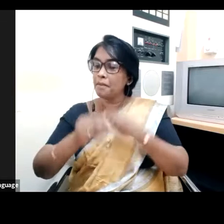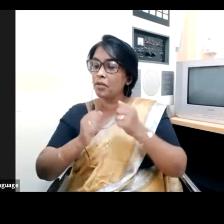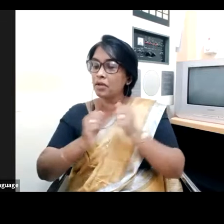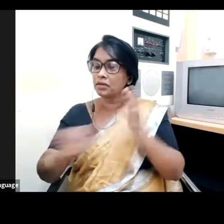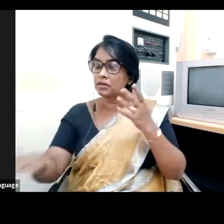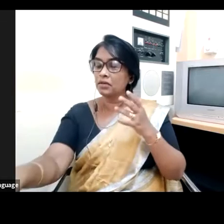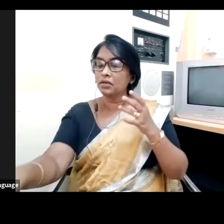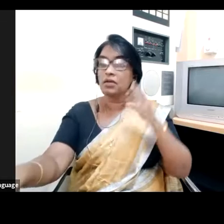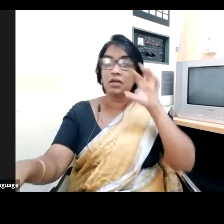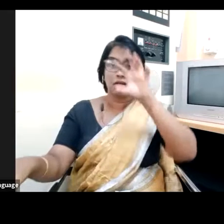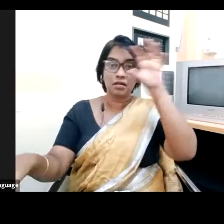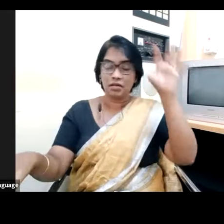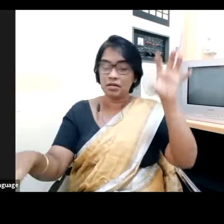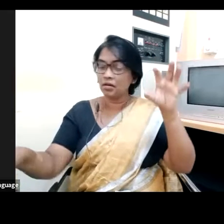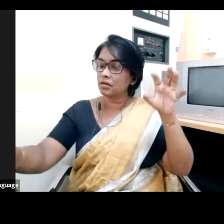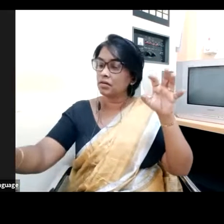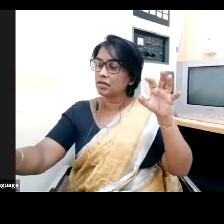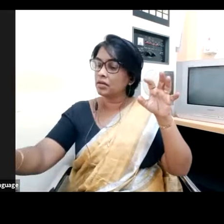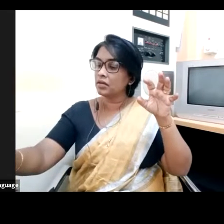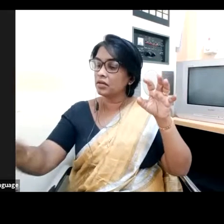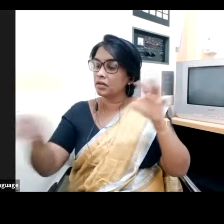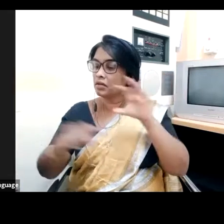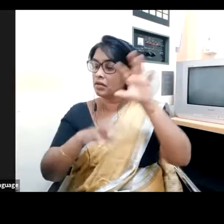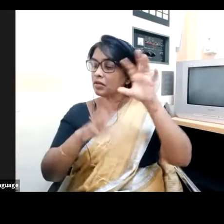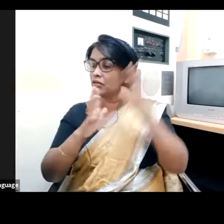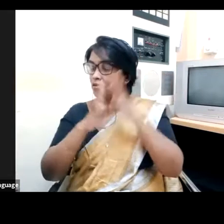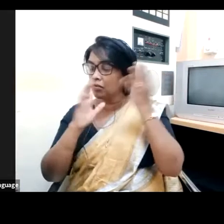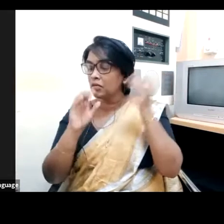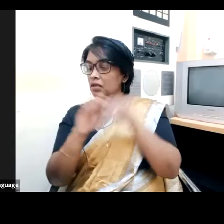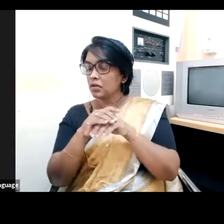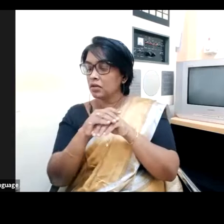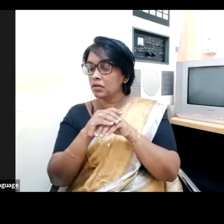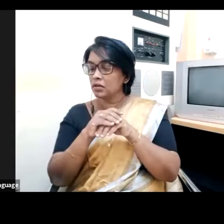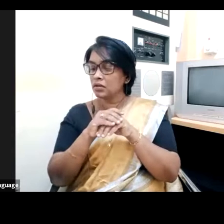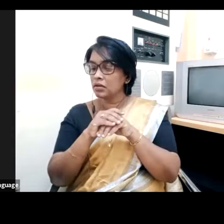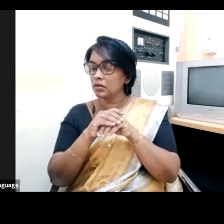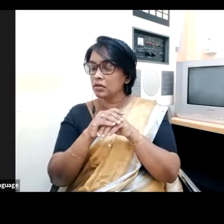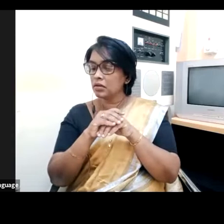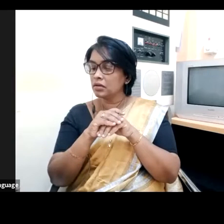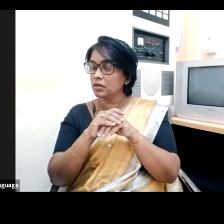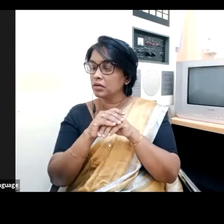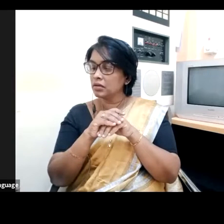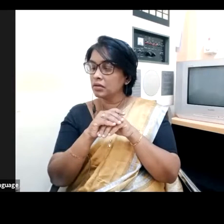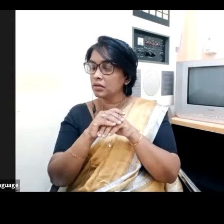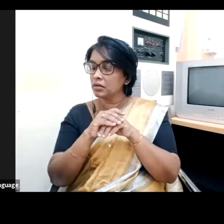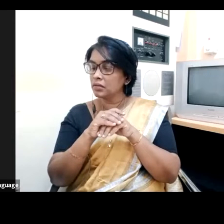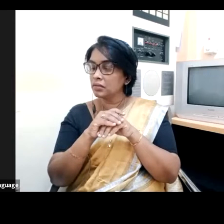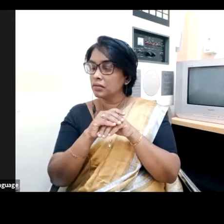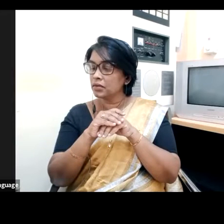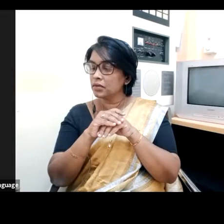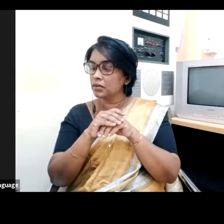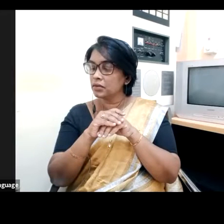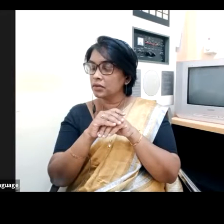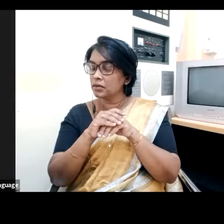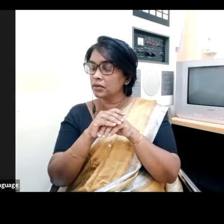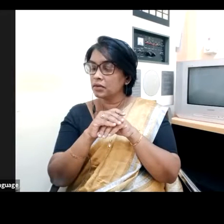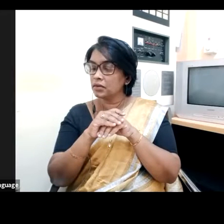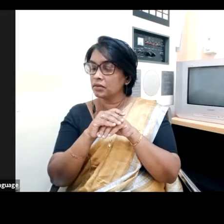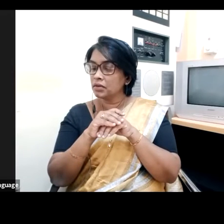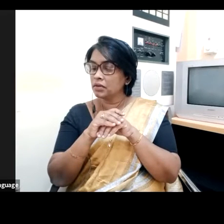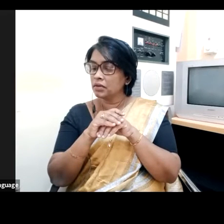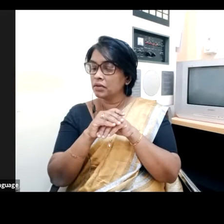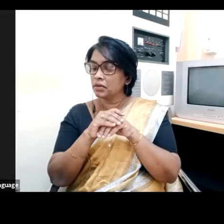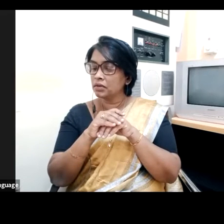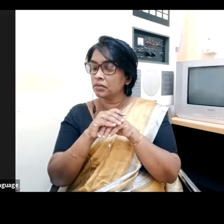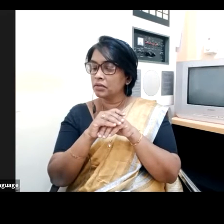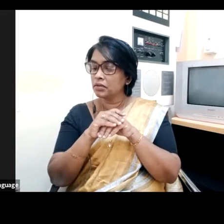small and medium-sized enterprises, will gain access to best practices, peer-to-peer learning, capacity building, and training